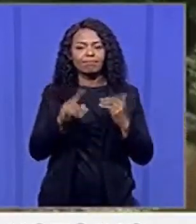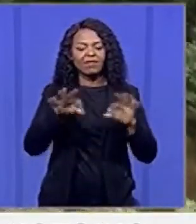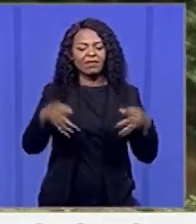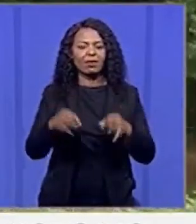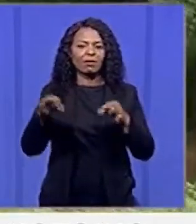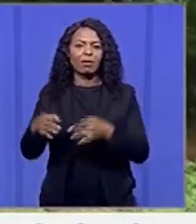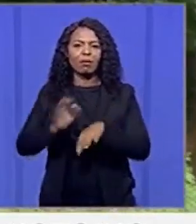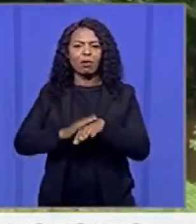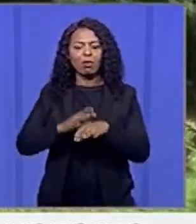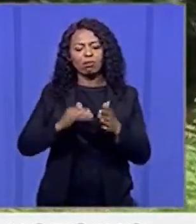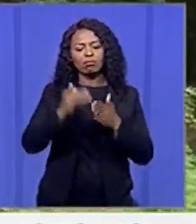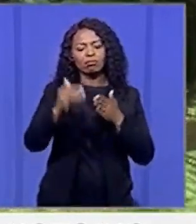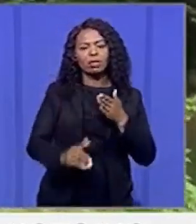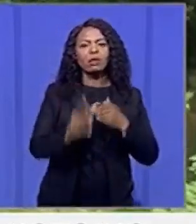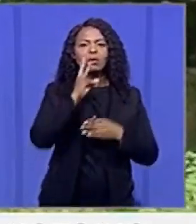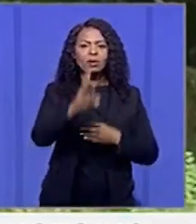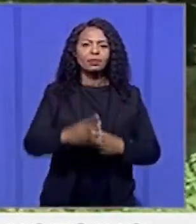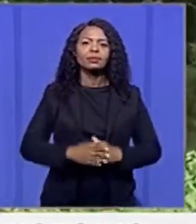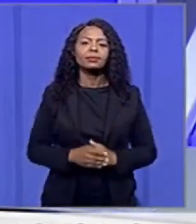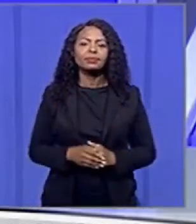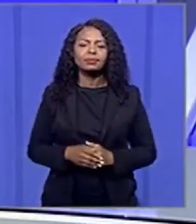dingwe mafelelong a beke.